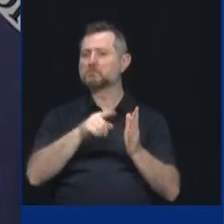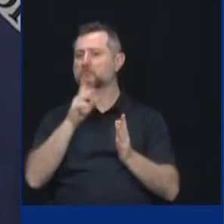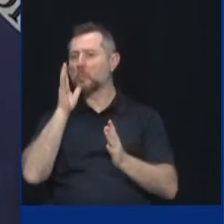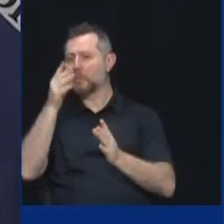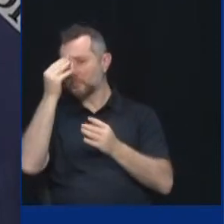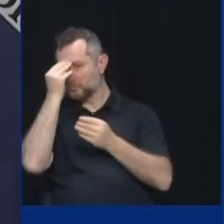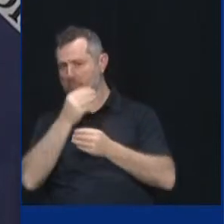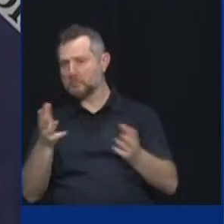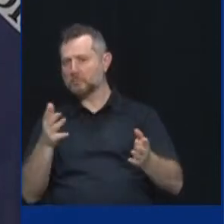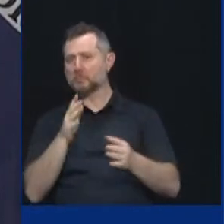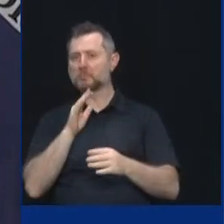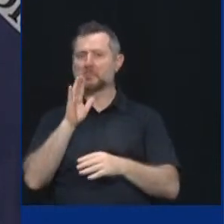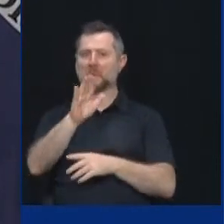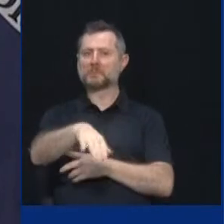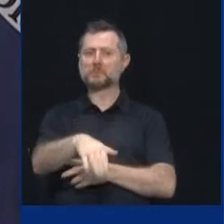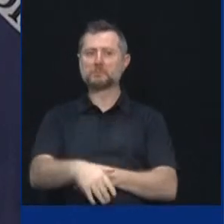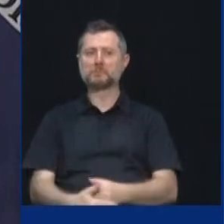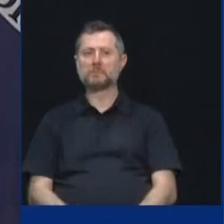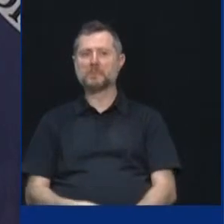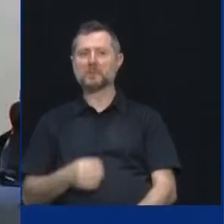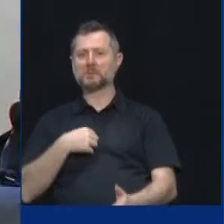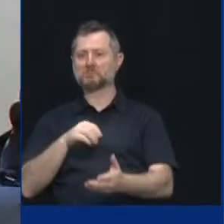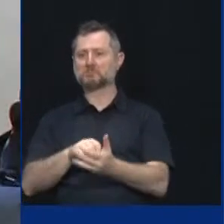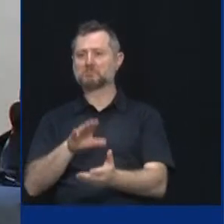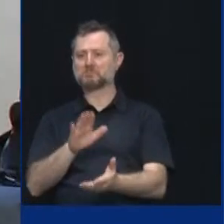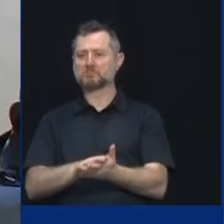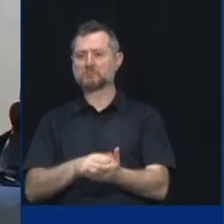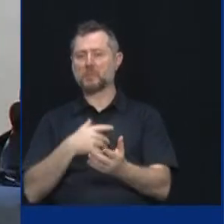you this afternoon. For the point of clarity,